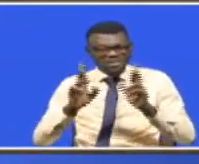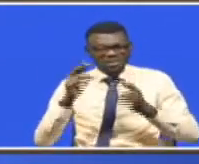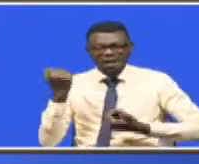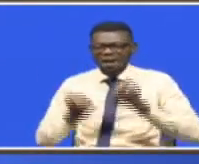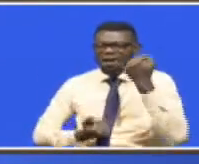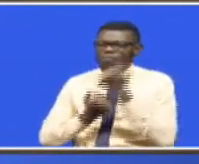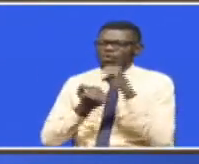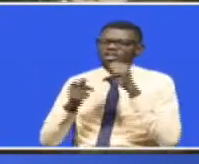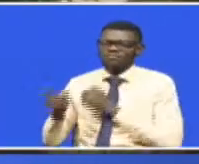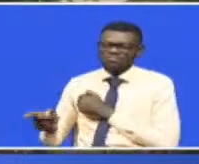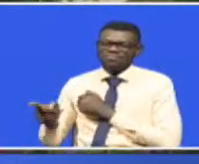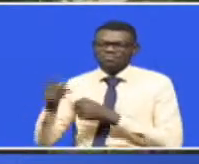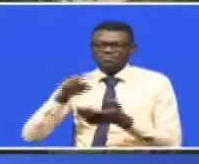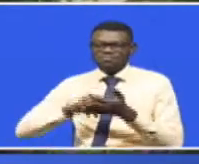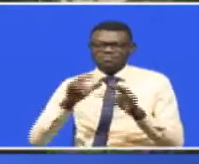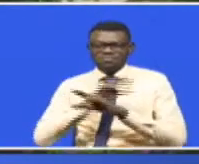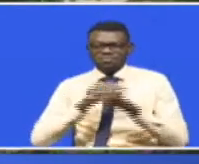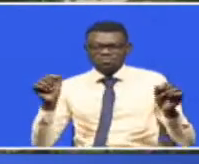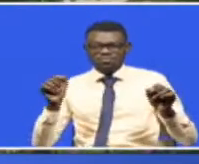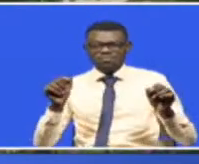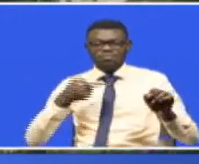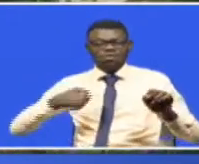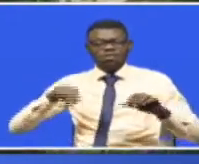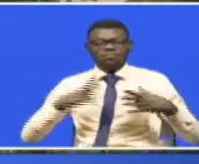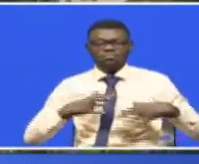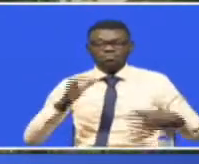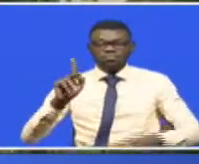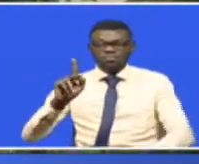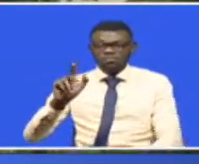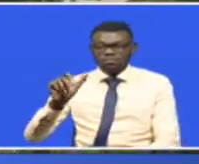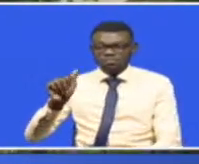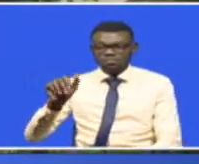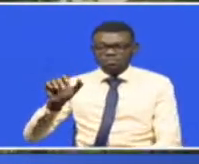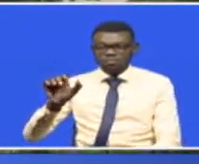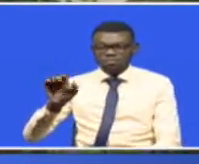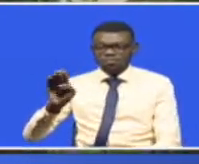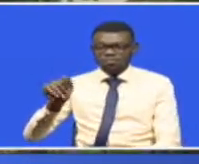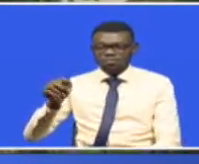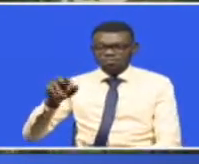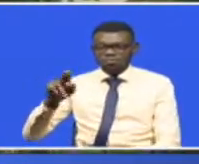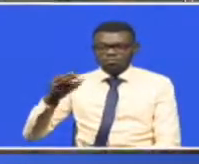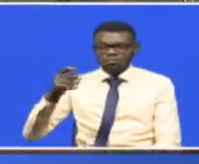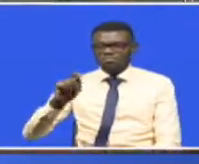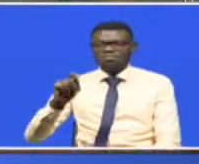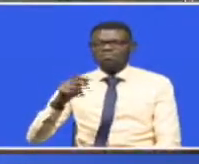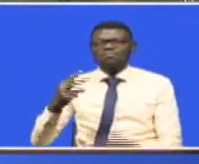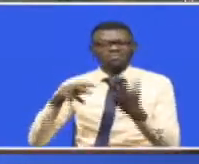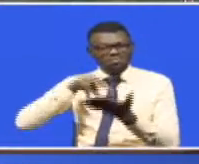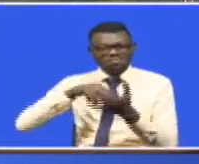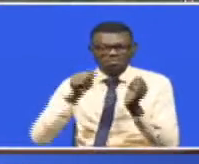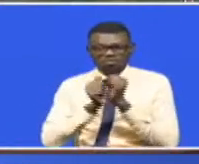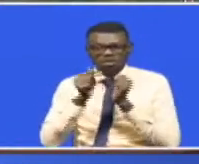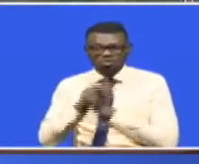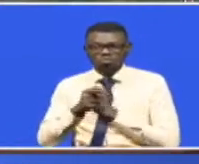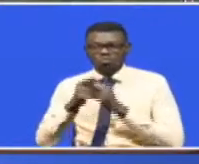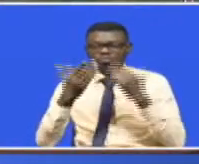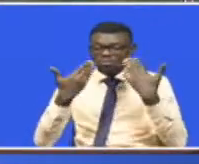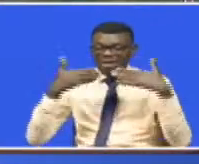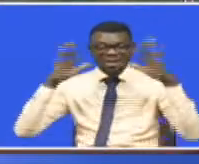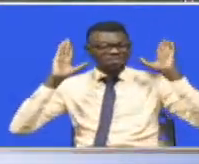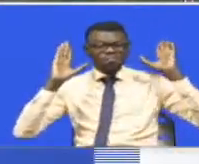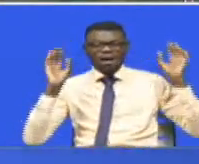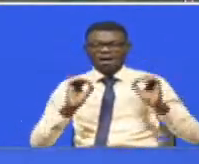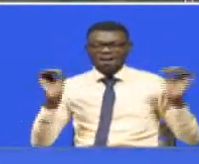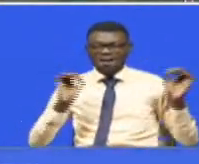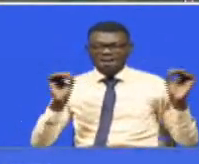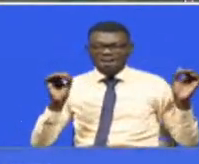support his political ambition. Sisi watu ya Kabarnet tutasimama na wewe kidete. There is no relenting. In every